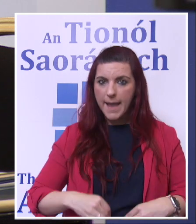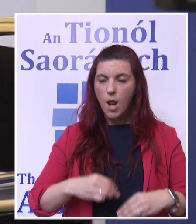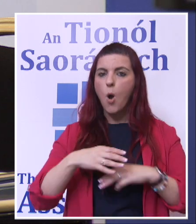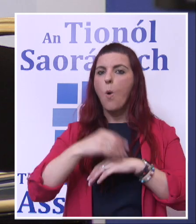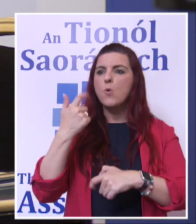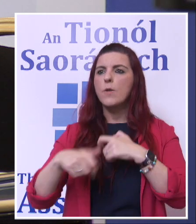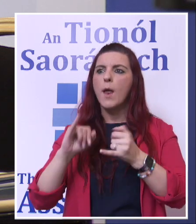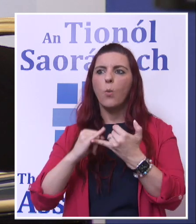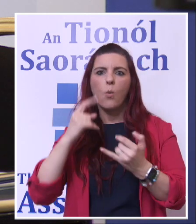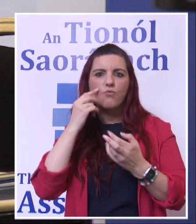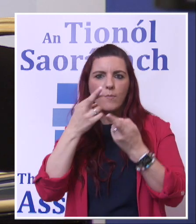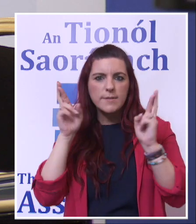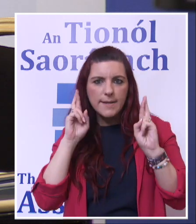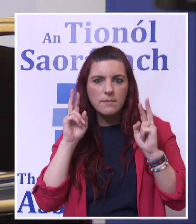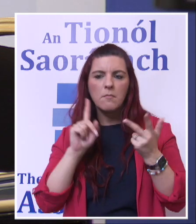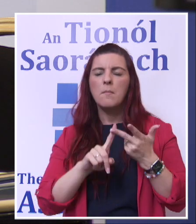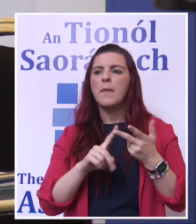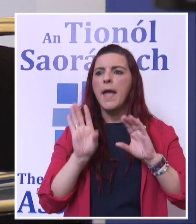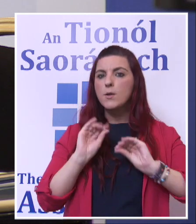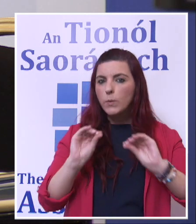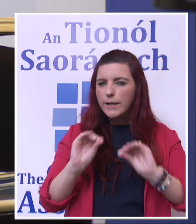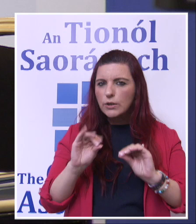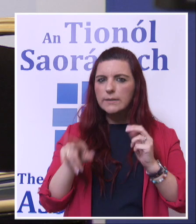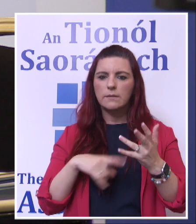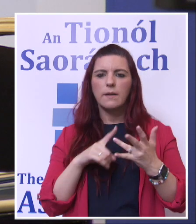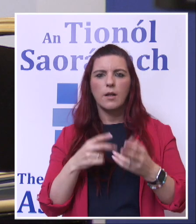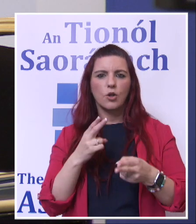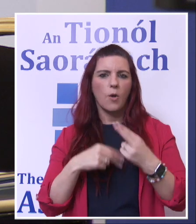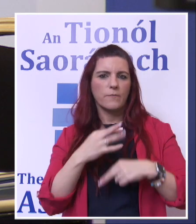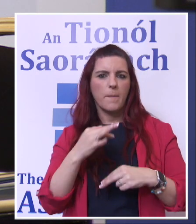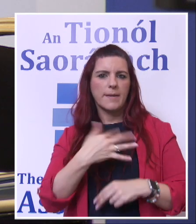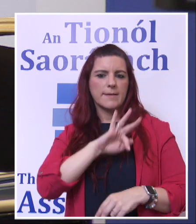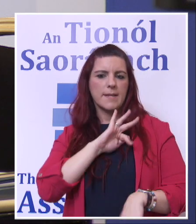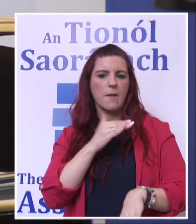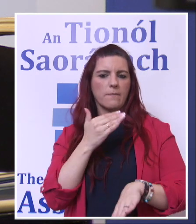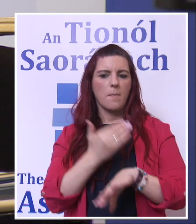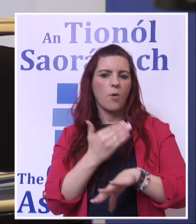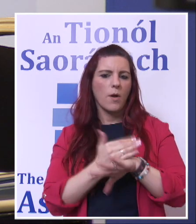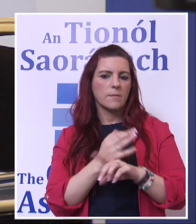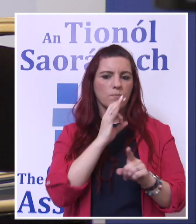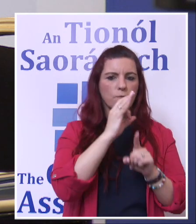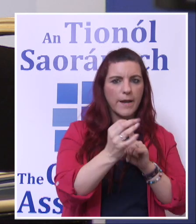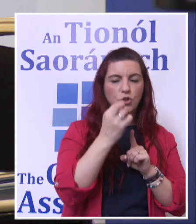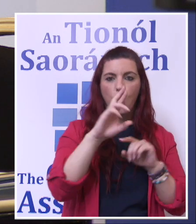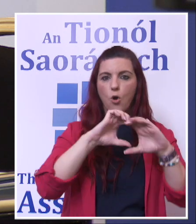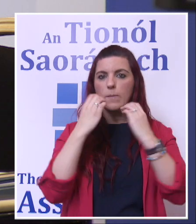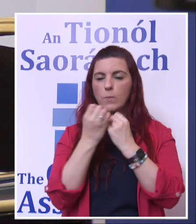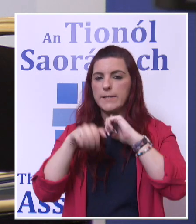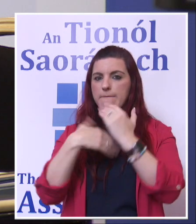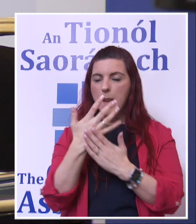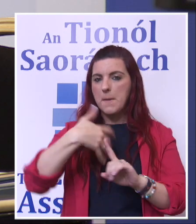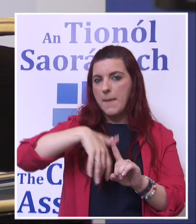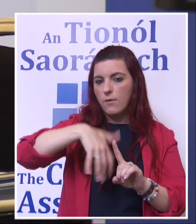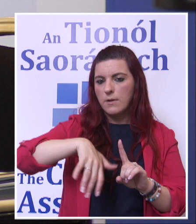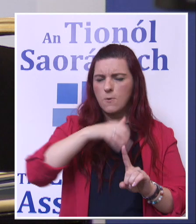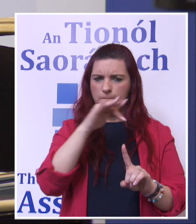middle class, well educated, and comes from a self-employed professional or community development background. So